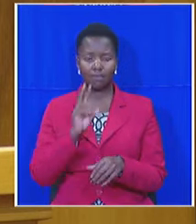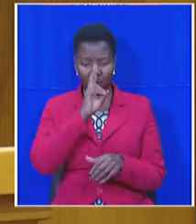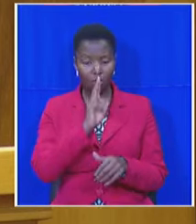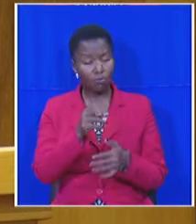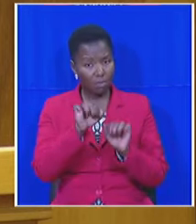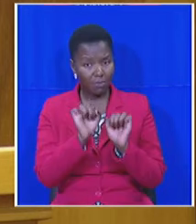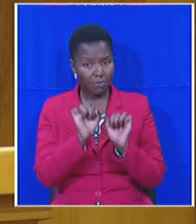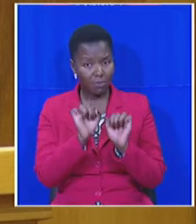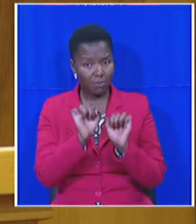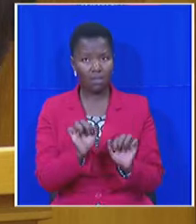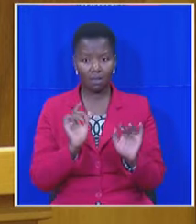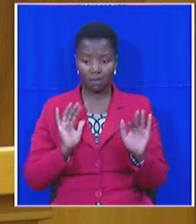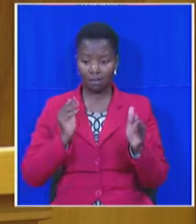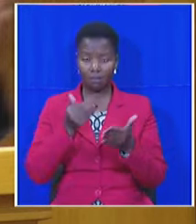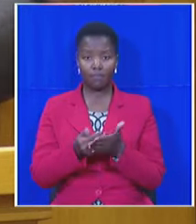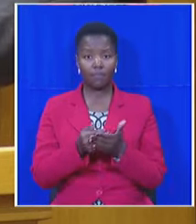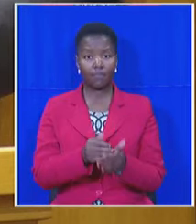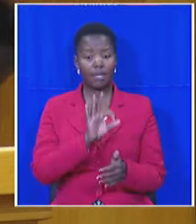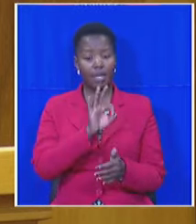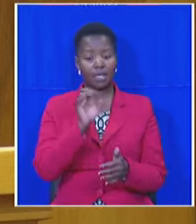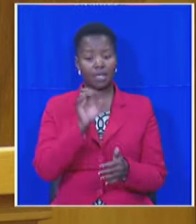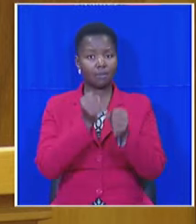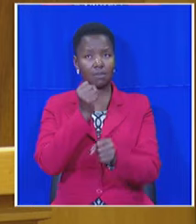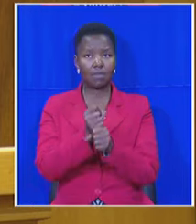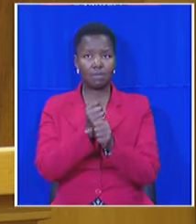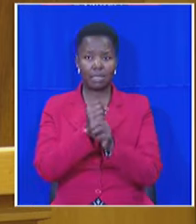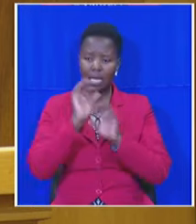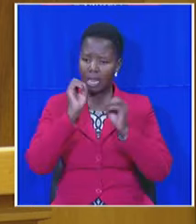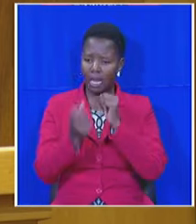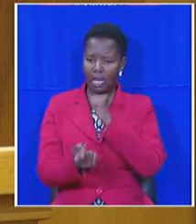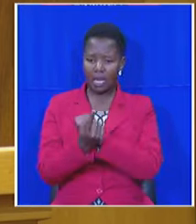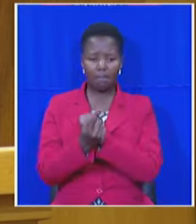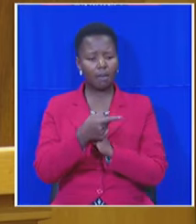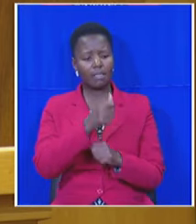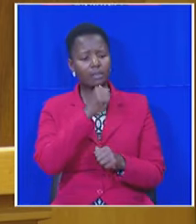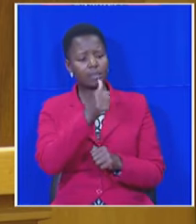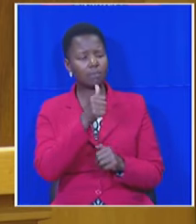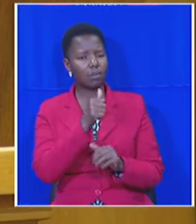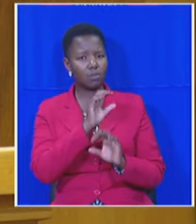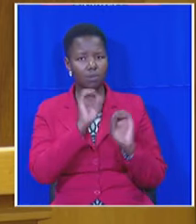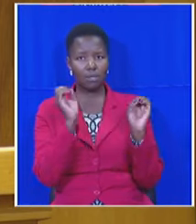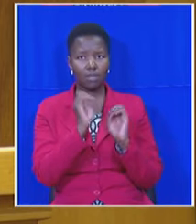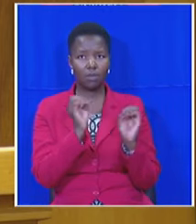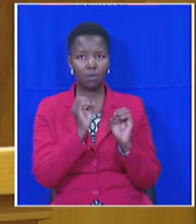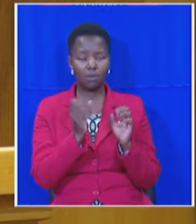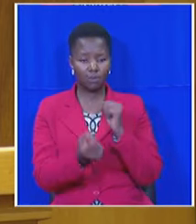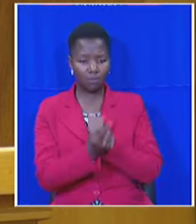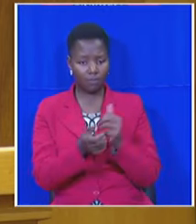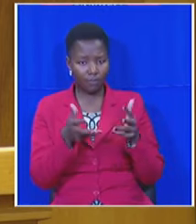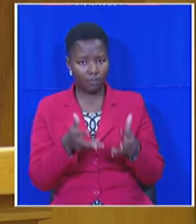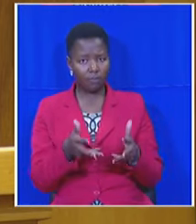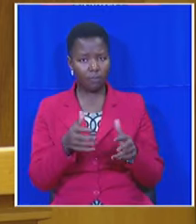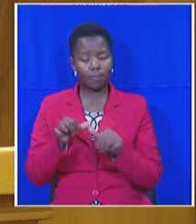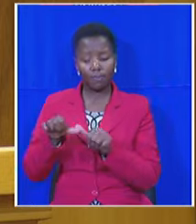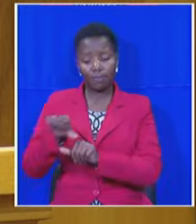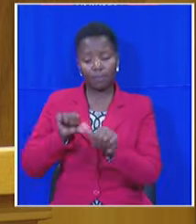nothing has happened for 300 years. Somebody says nothing is happening right now. It is the socio-economic conditions